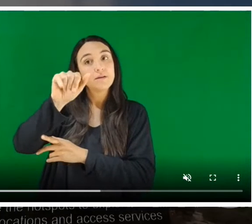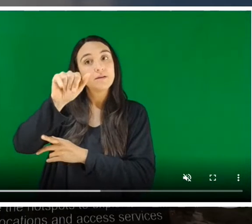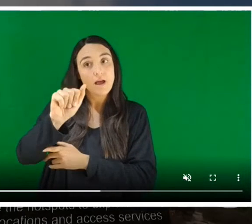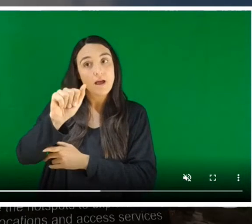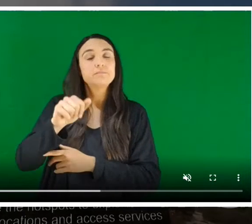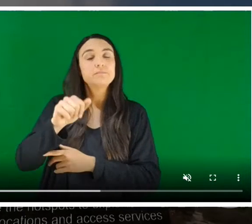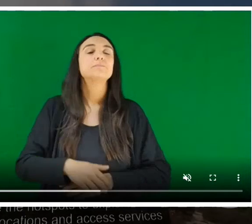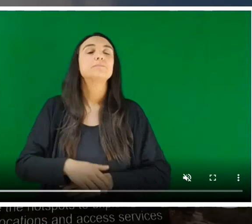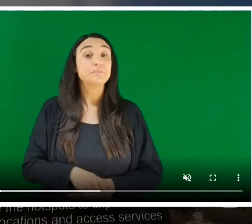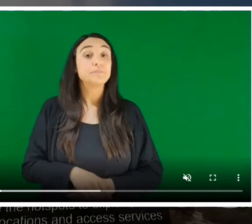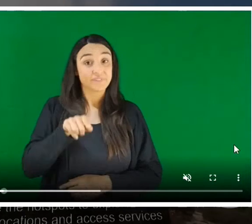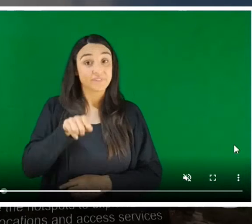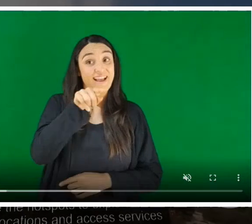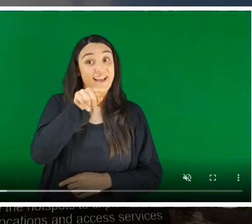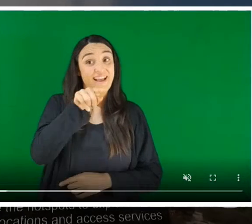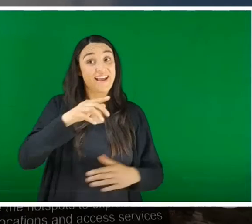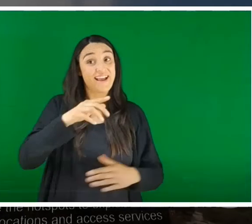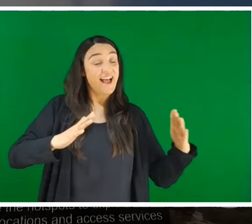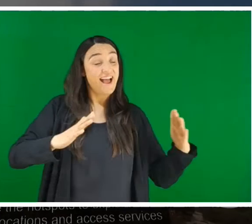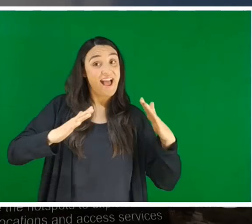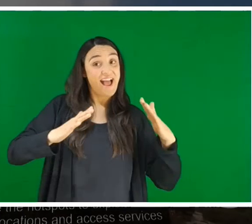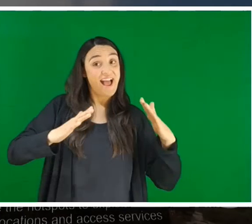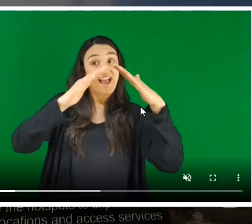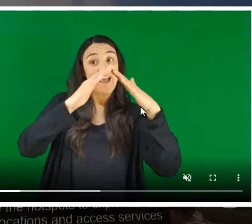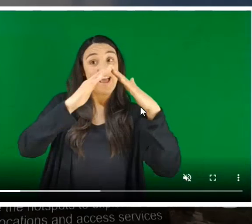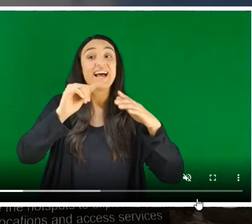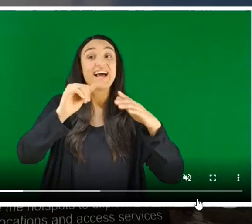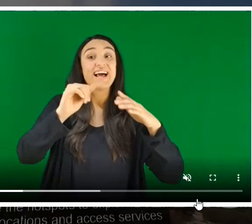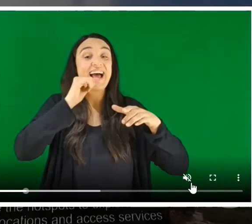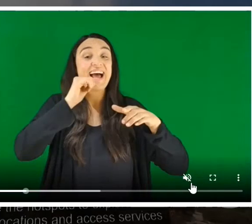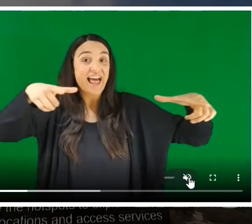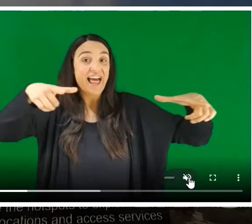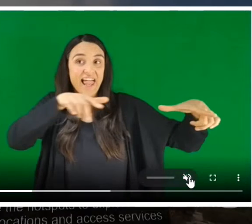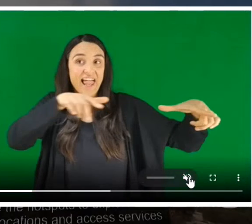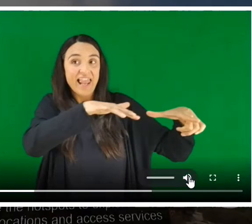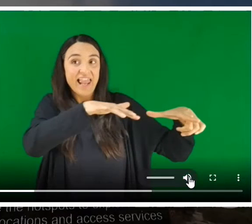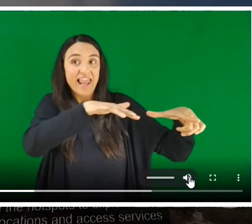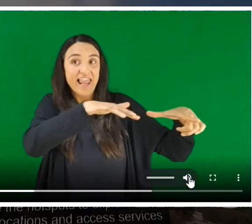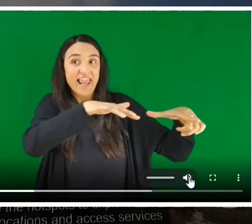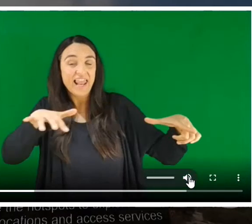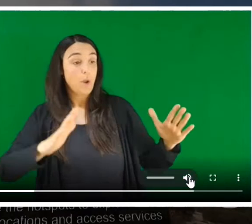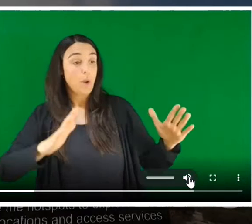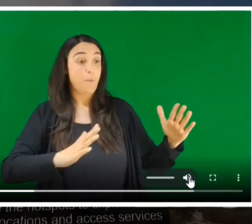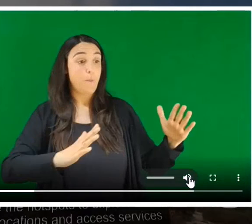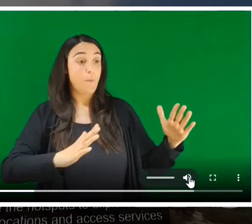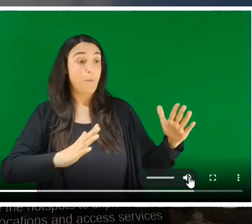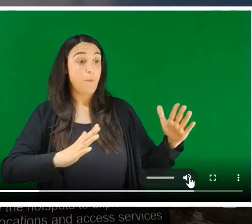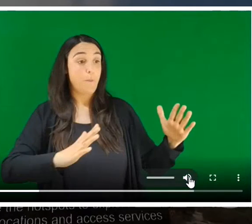in a picture in 360 picture. Yeah. So it is quite complex.